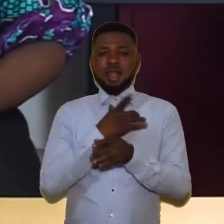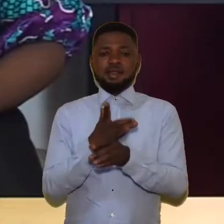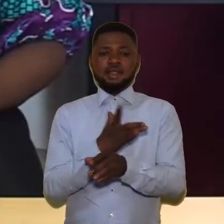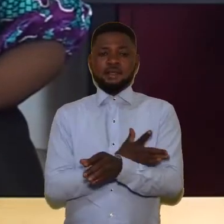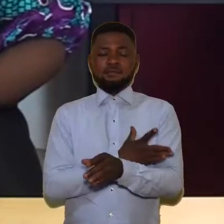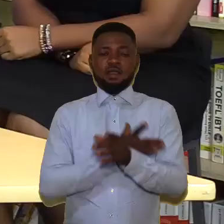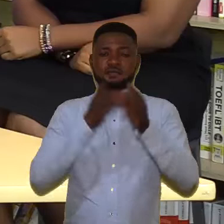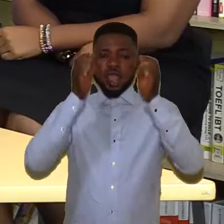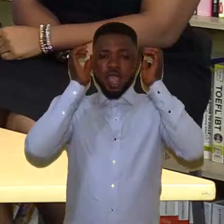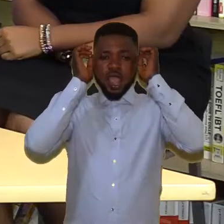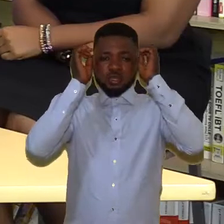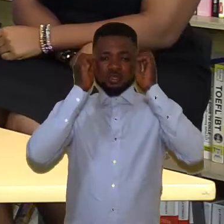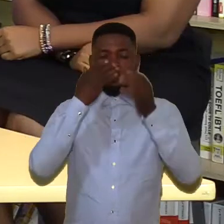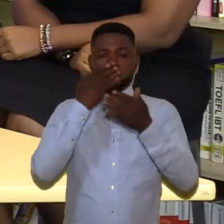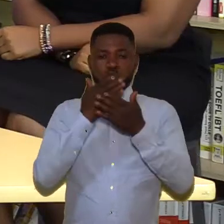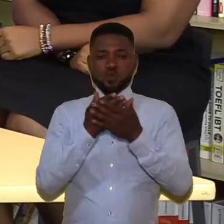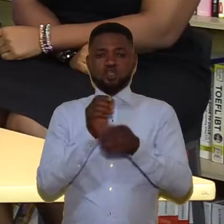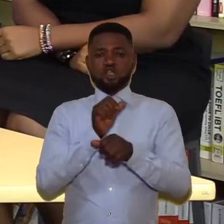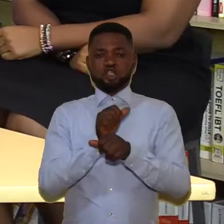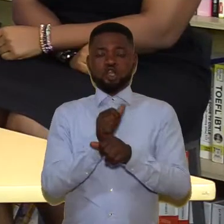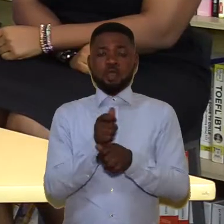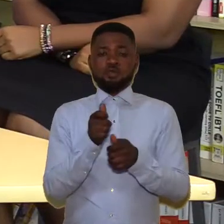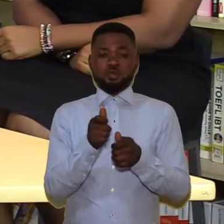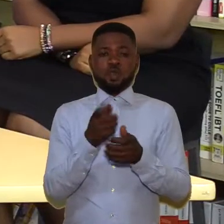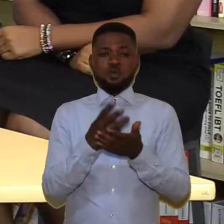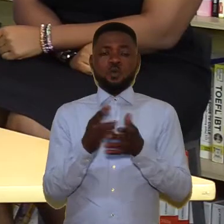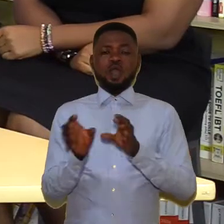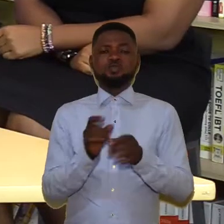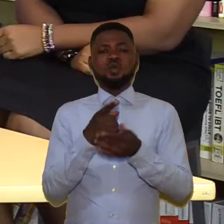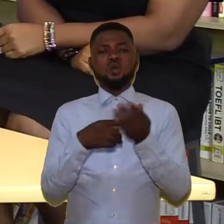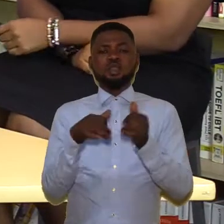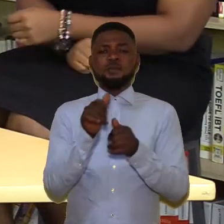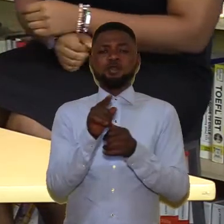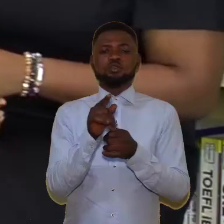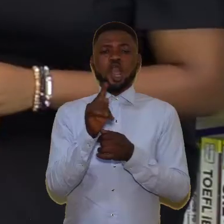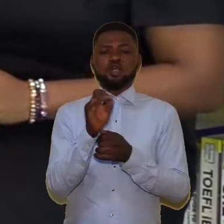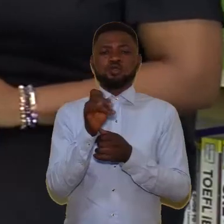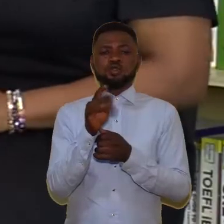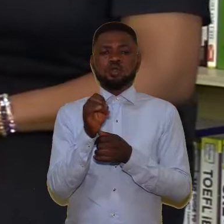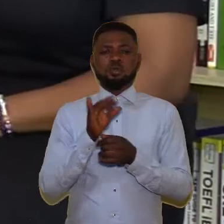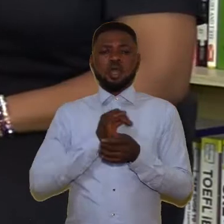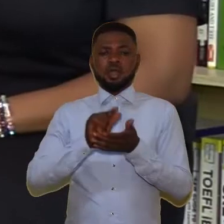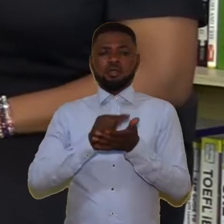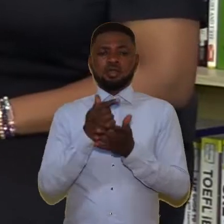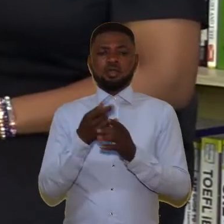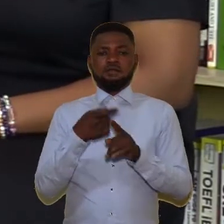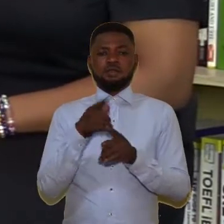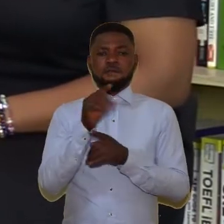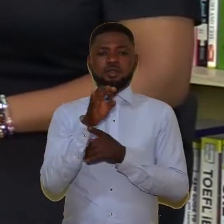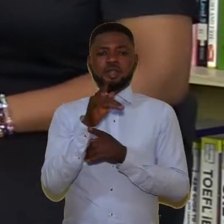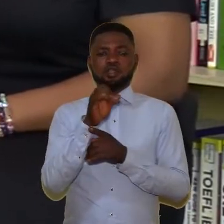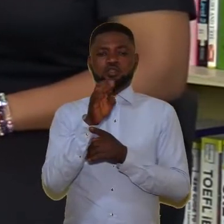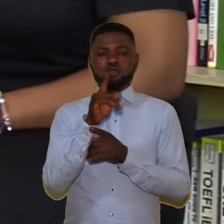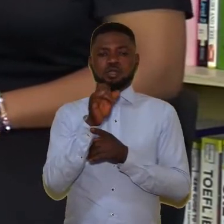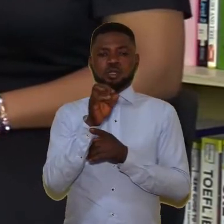improve education. In schools. Ah, good job, you. Well done. That's good. What about you, Tokwe? Yes, I graduated from Tai